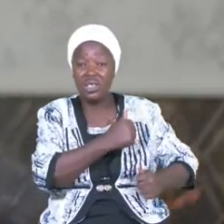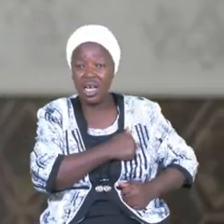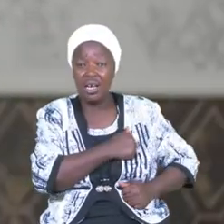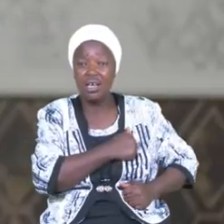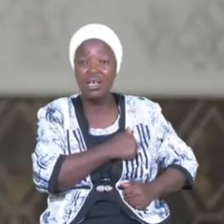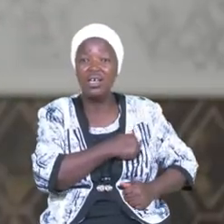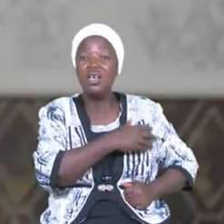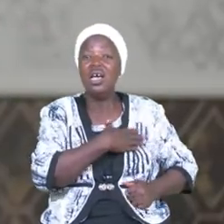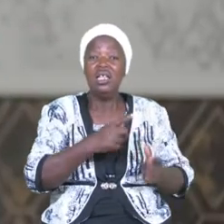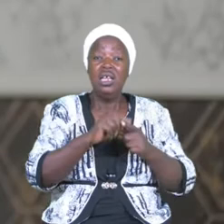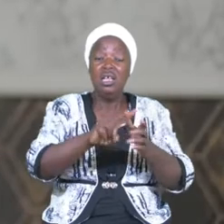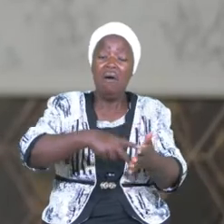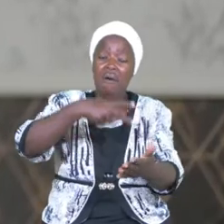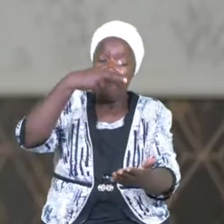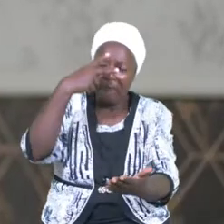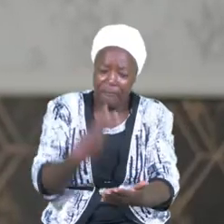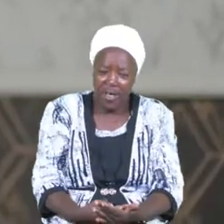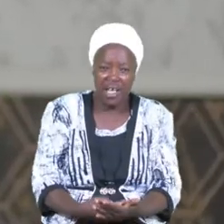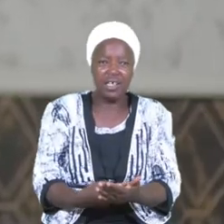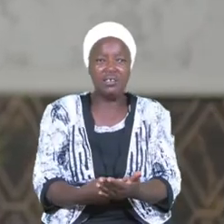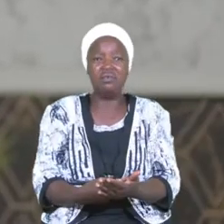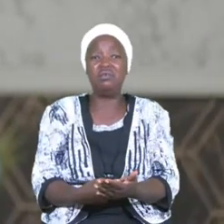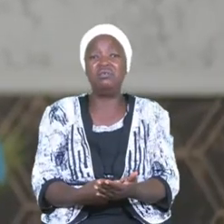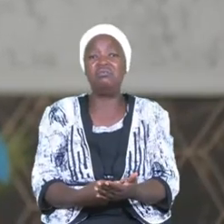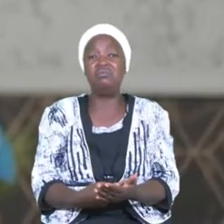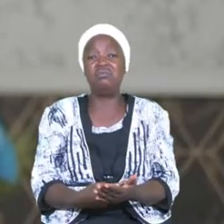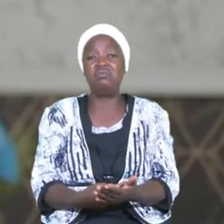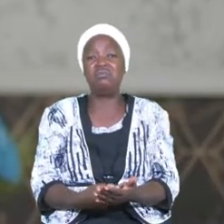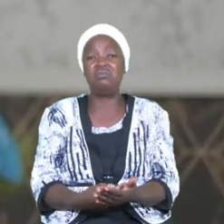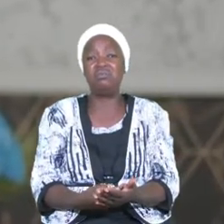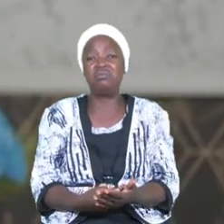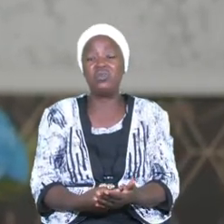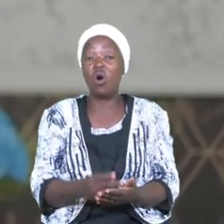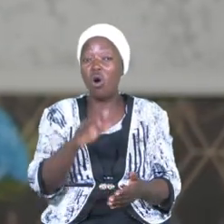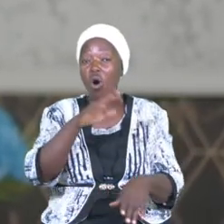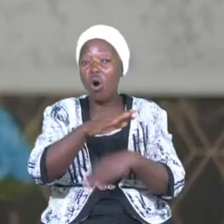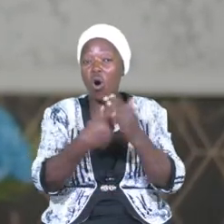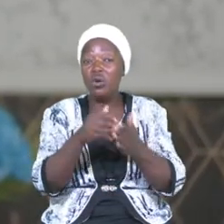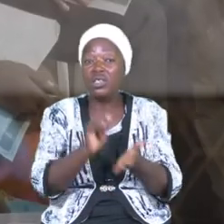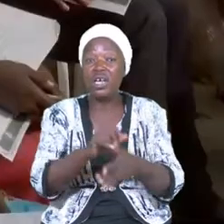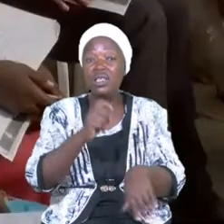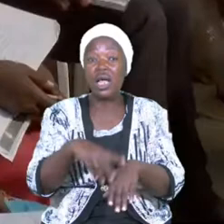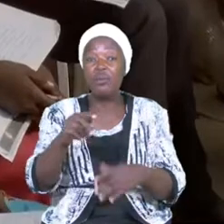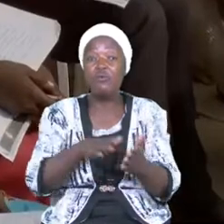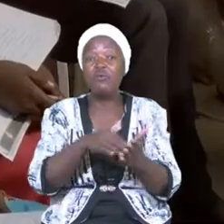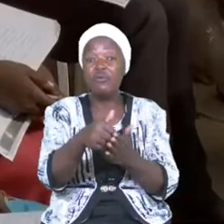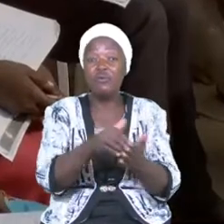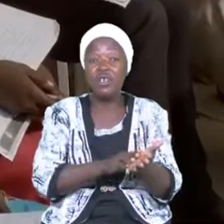fell flat on his face. All that time of weakness is now over.